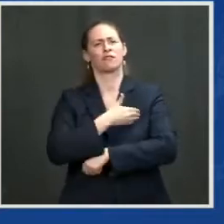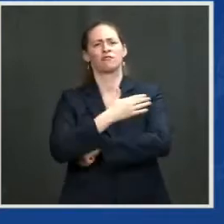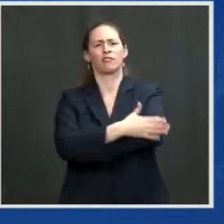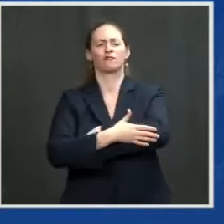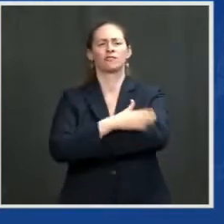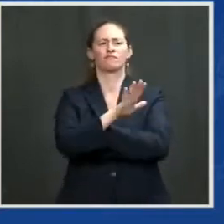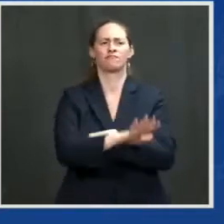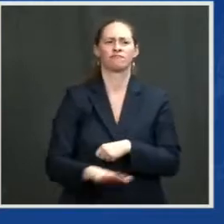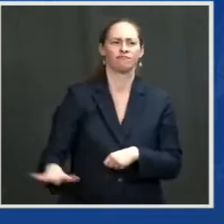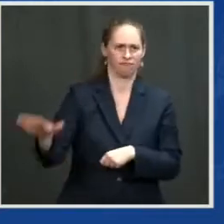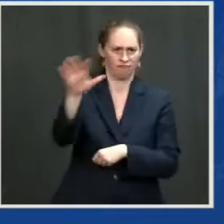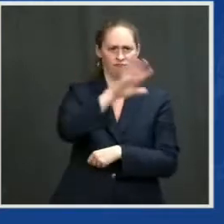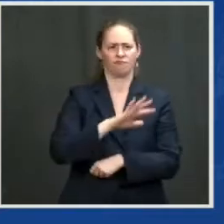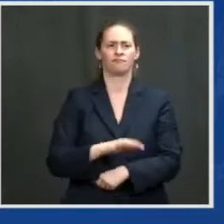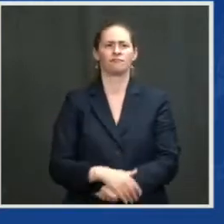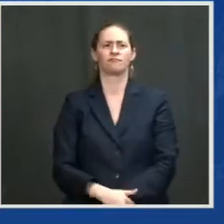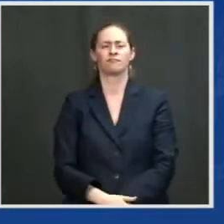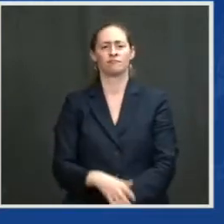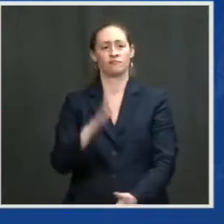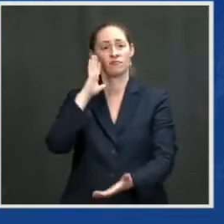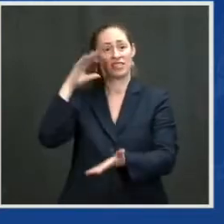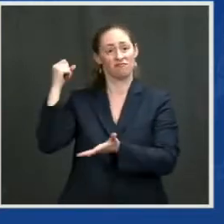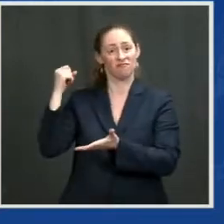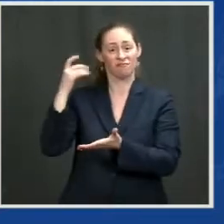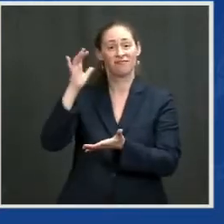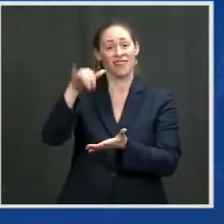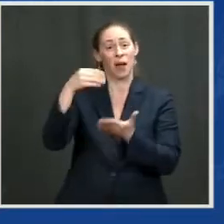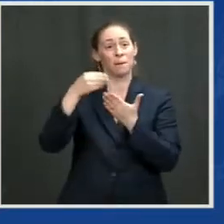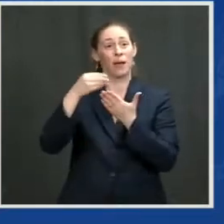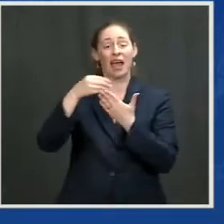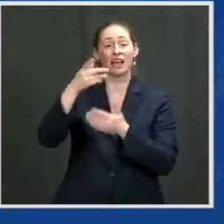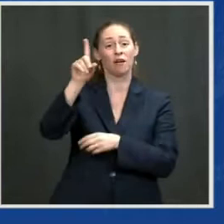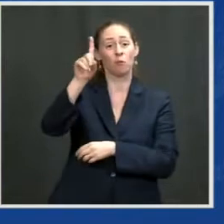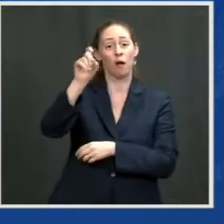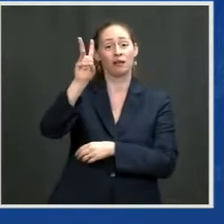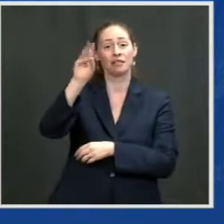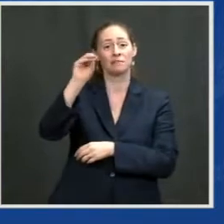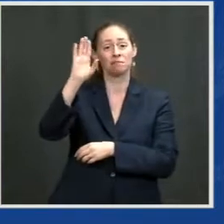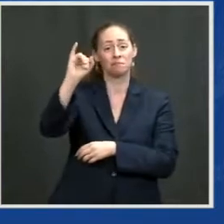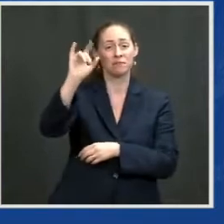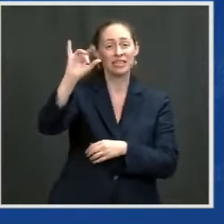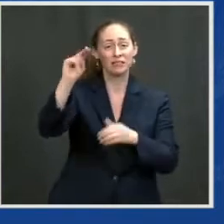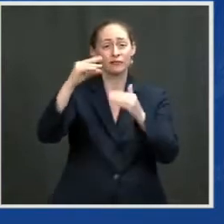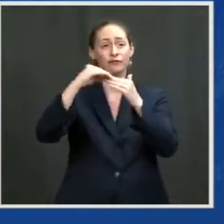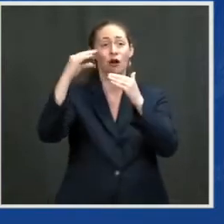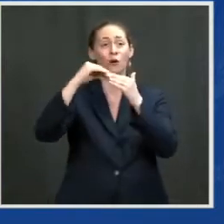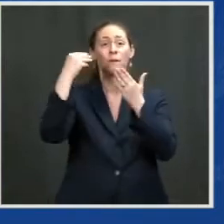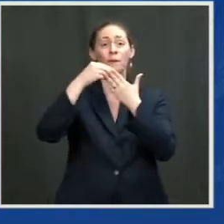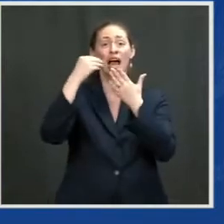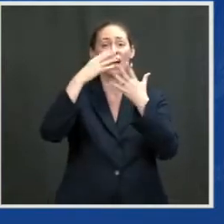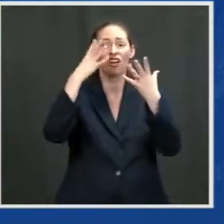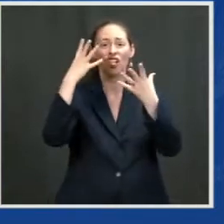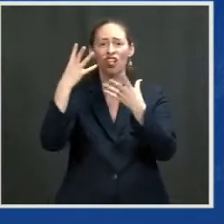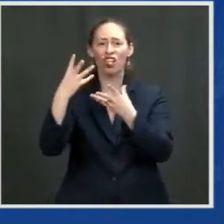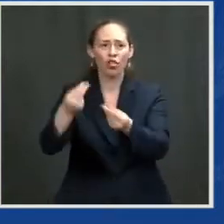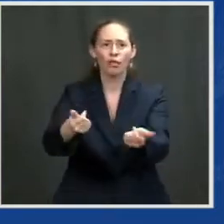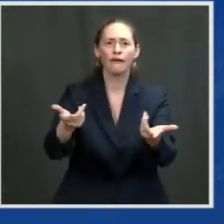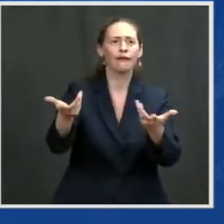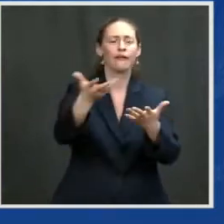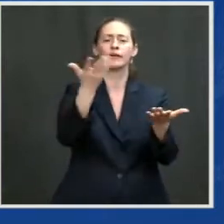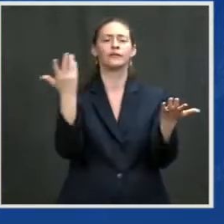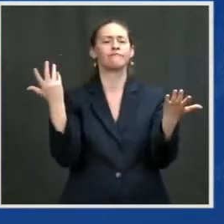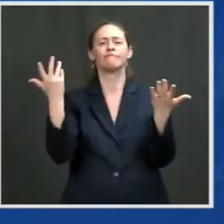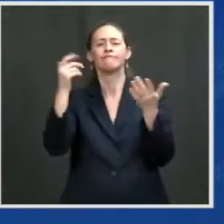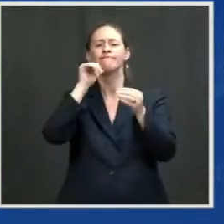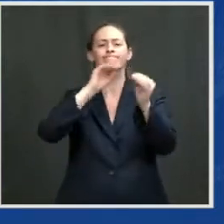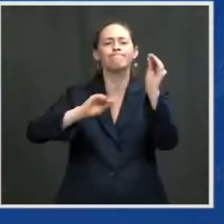year in waste, extra fuel, extra time, and like. And that's due to the congestion, and folks in